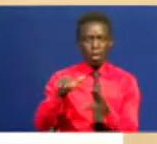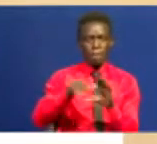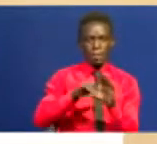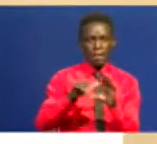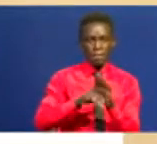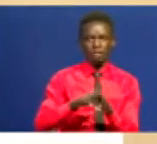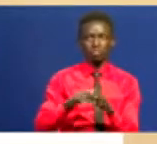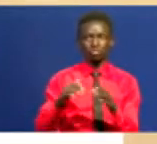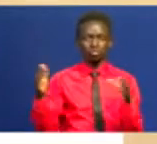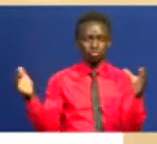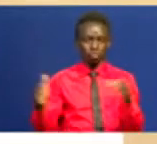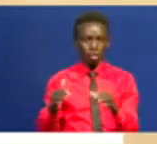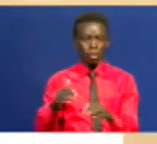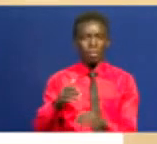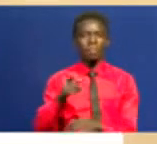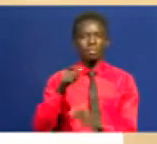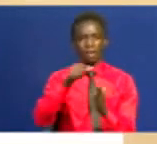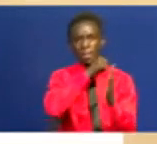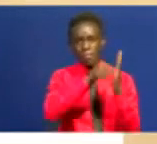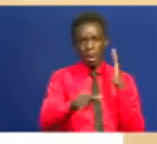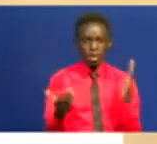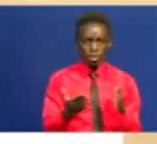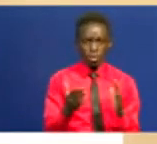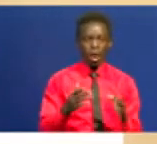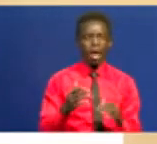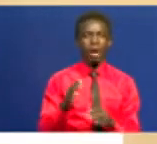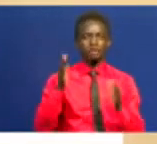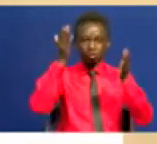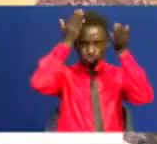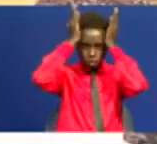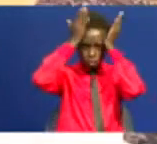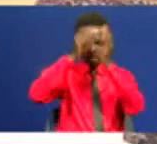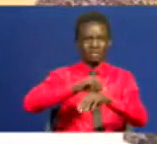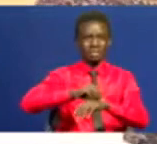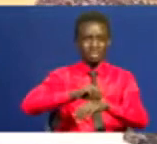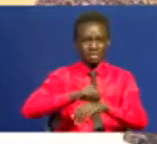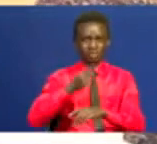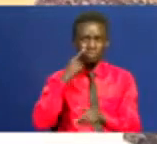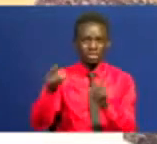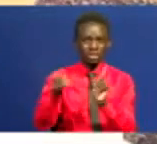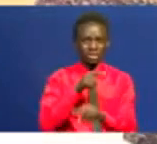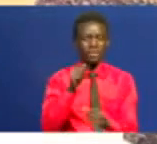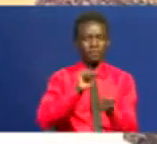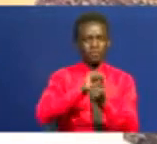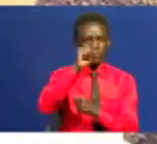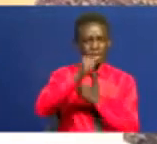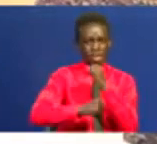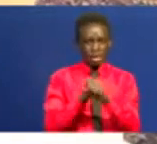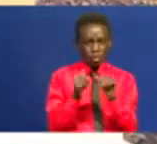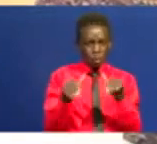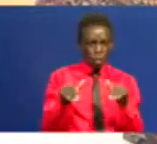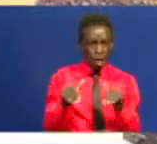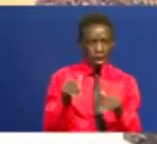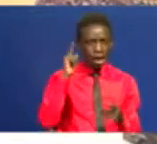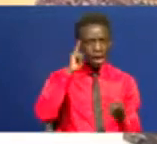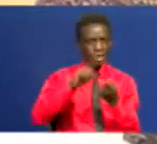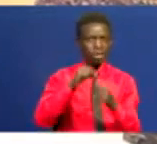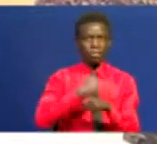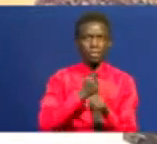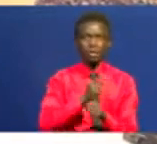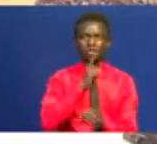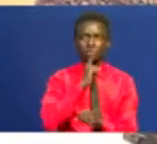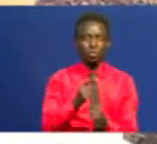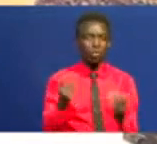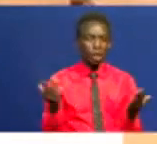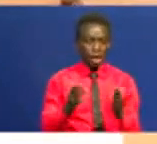donkey skin trade and slaughter for at least 15 years, allowing for research and development of donkey production